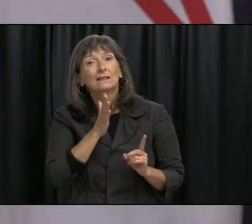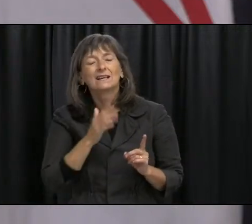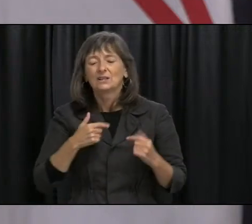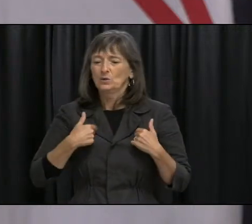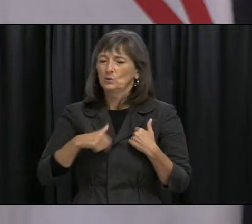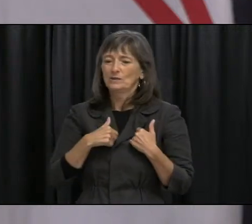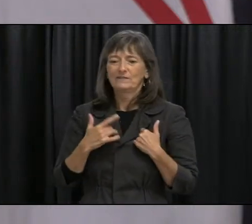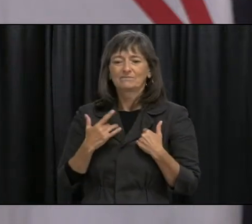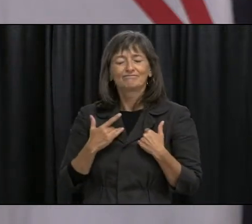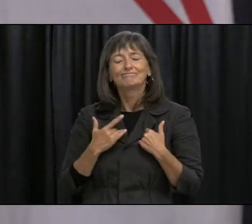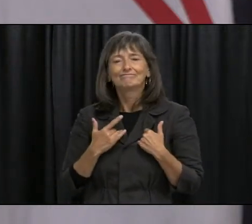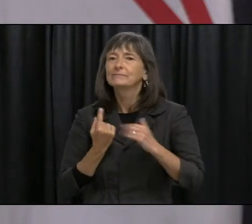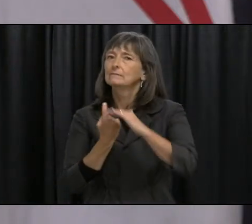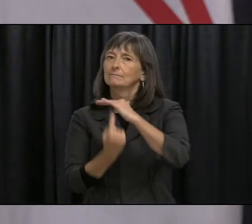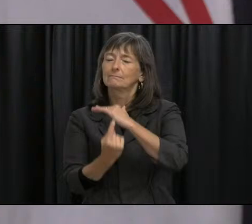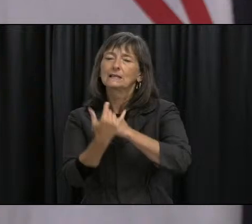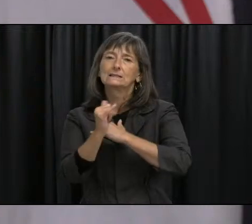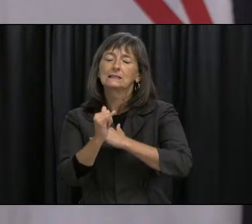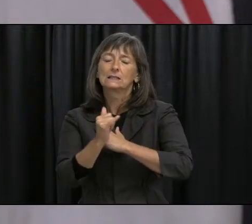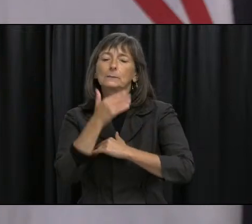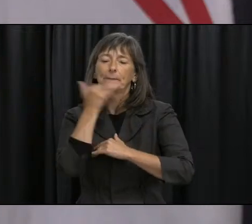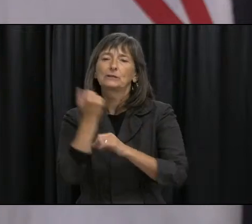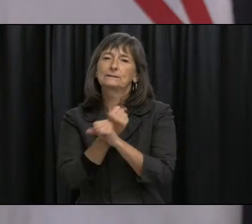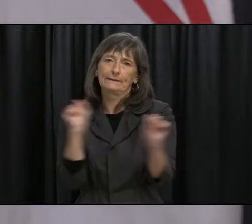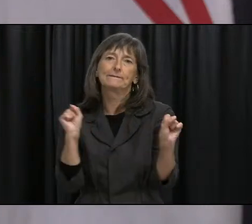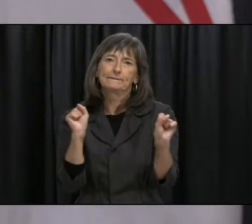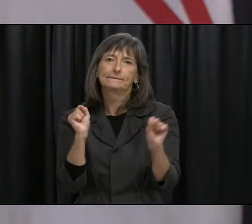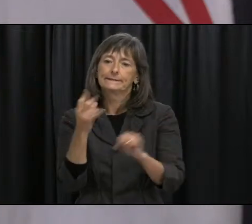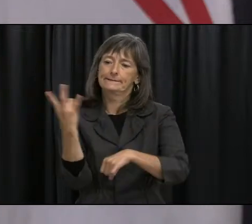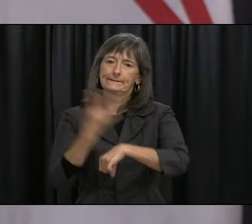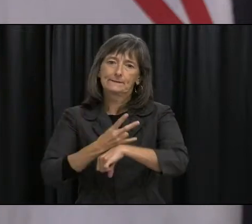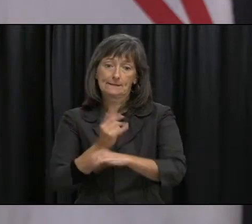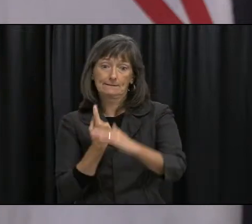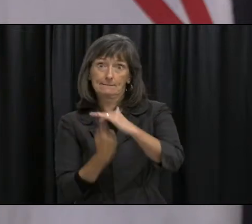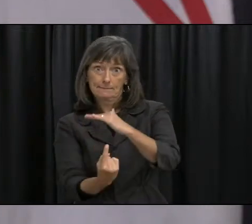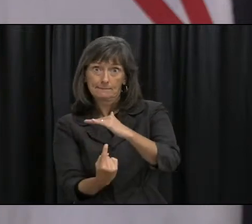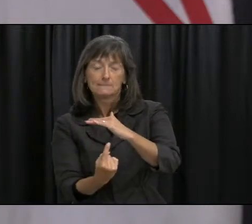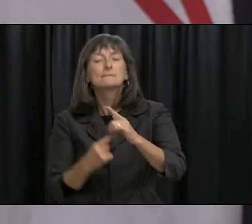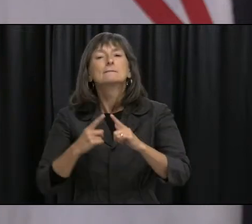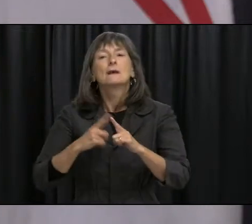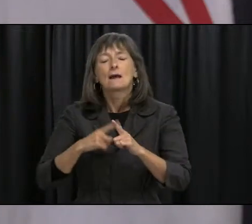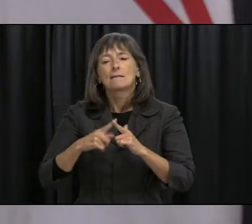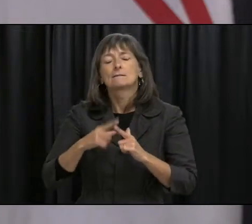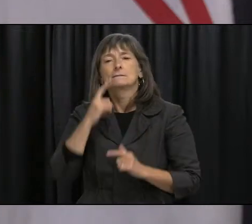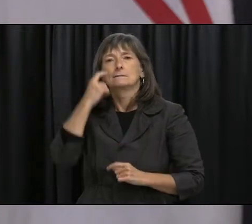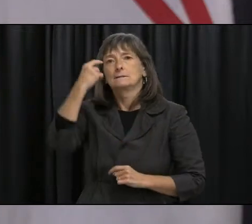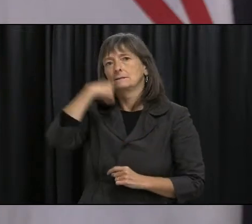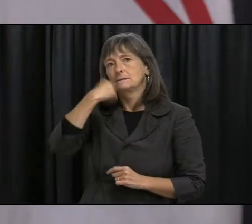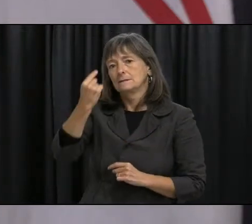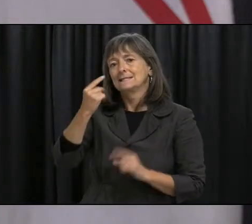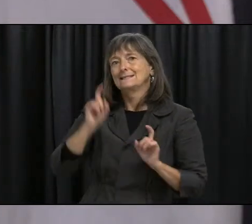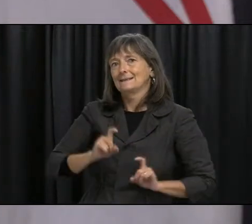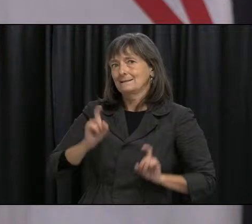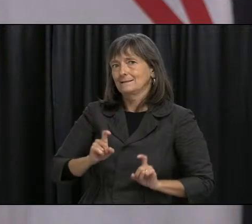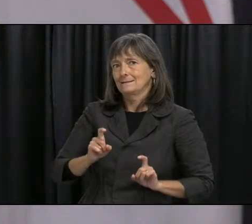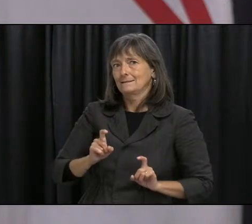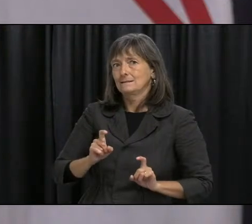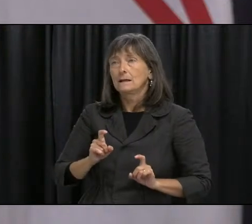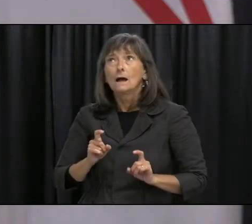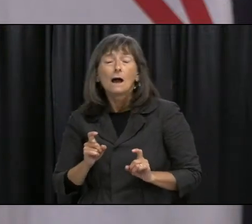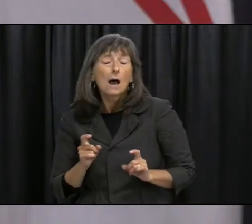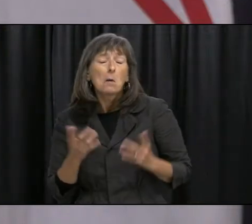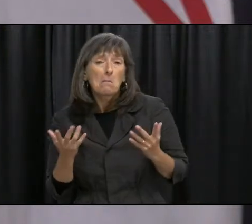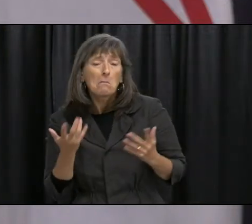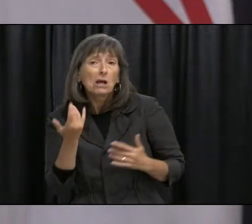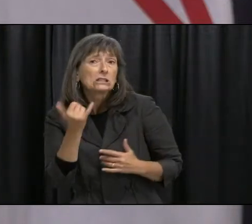decided that the isolation is still the better option at this point, and then the test at 7 days. There is still a chance. The